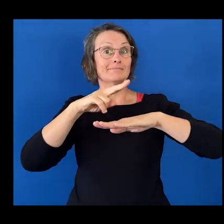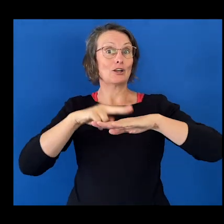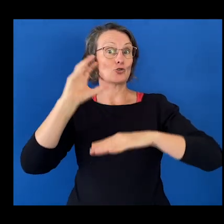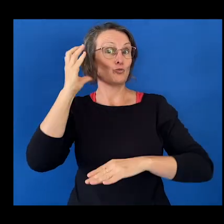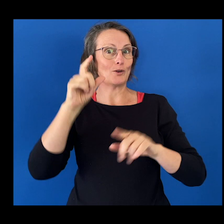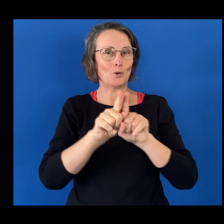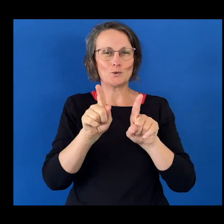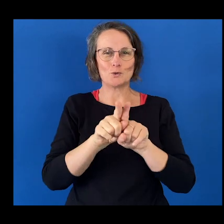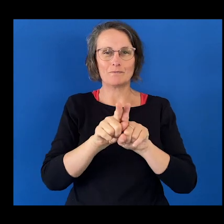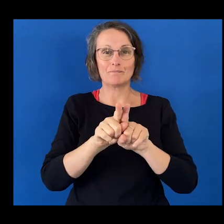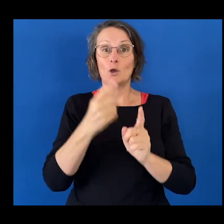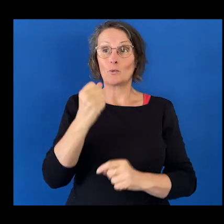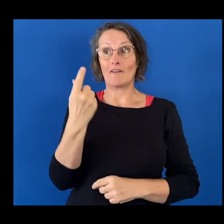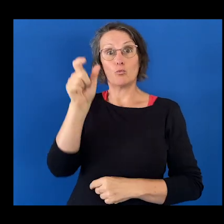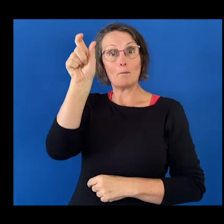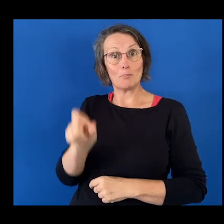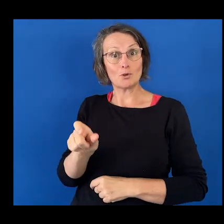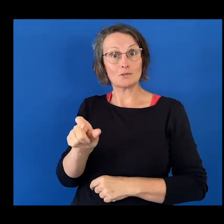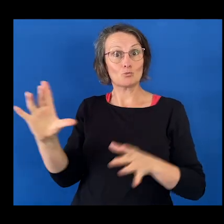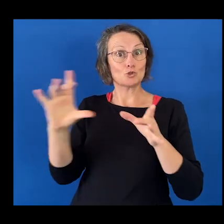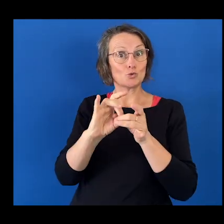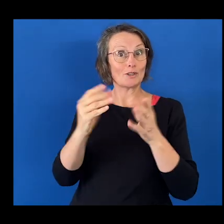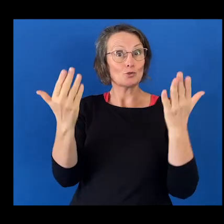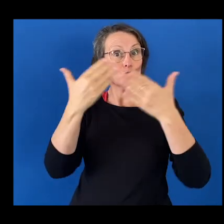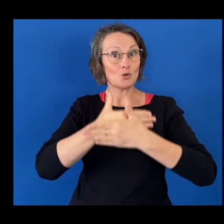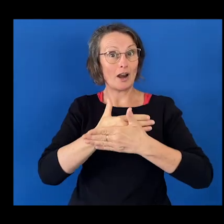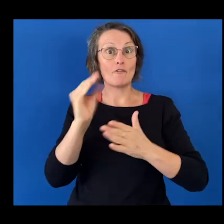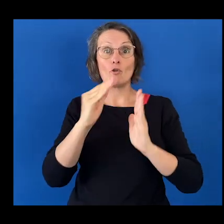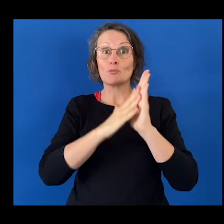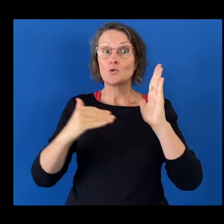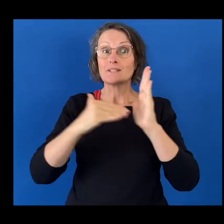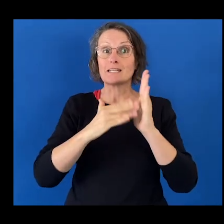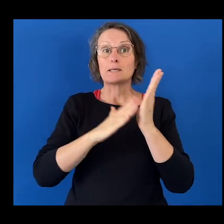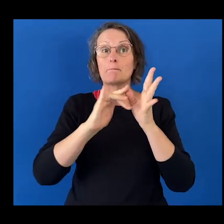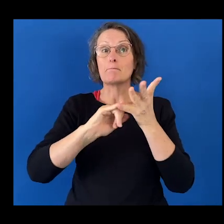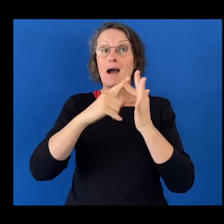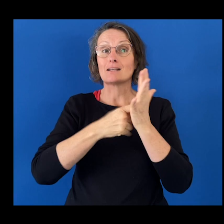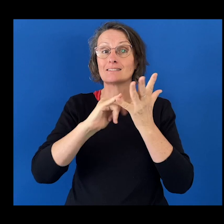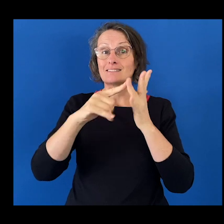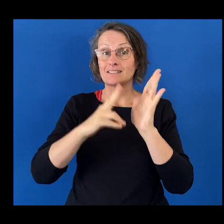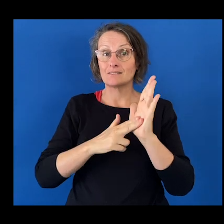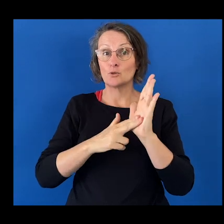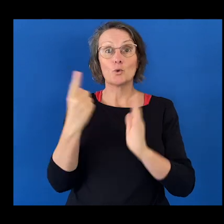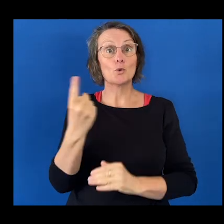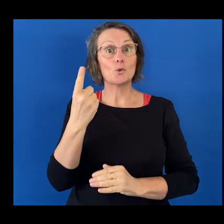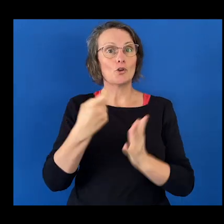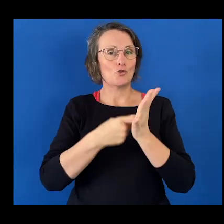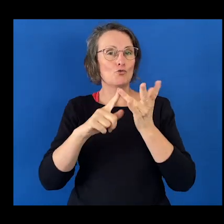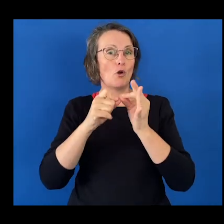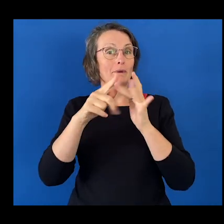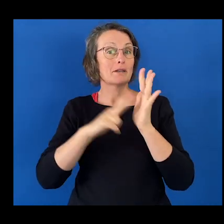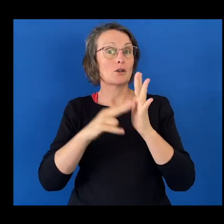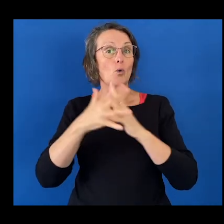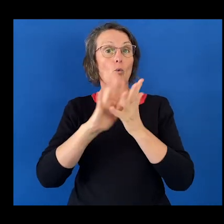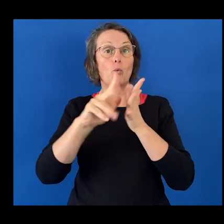National. Joining us this evening from Whakaoriori in Aotearoa, also known as Masterton, New Zealand, is artist